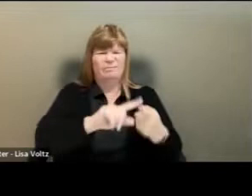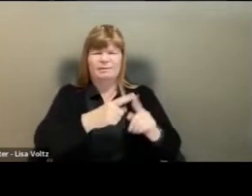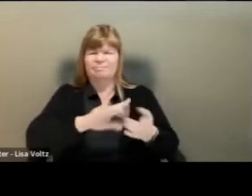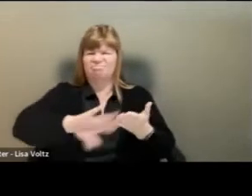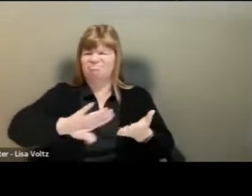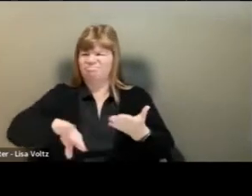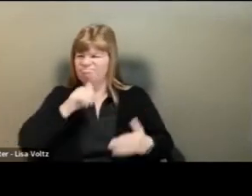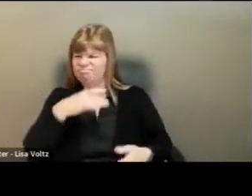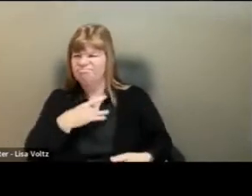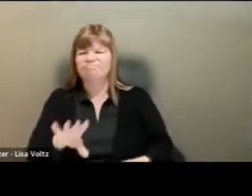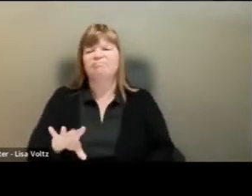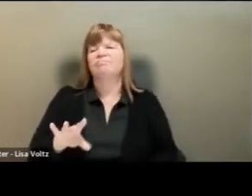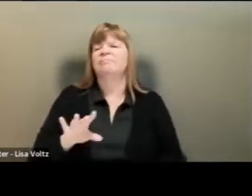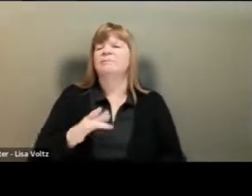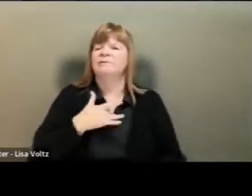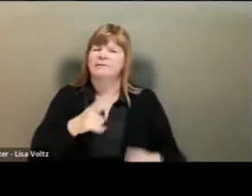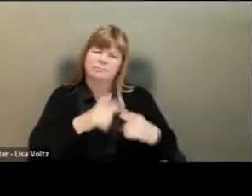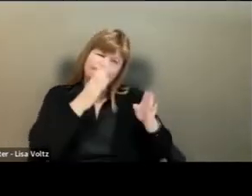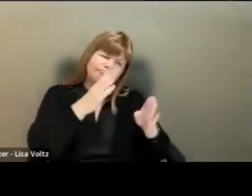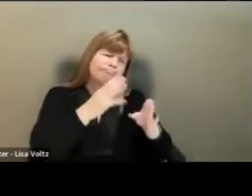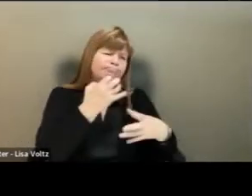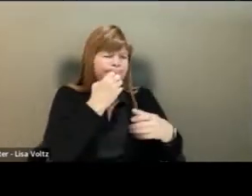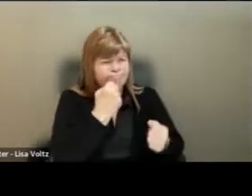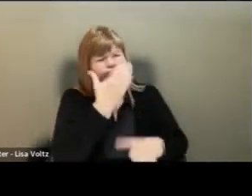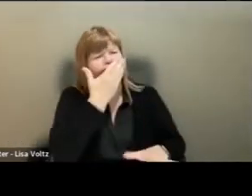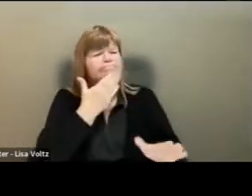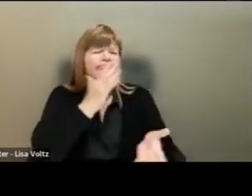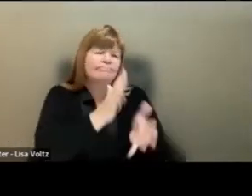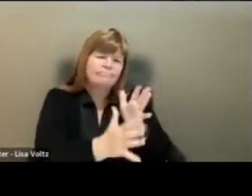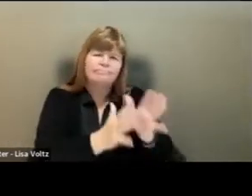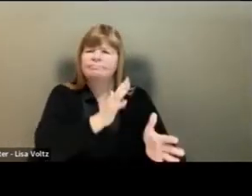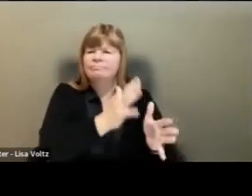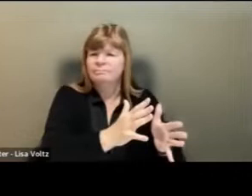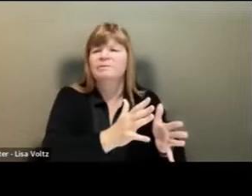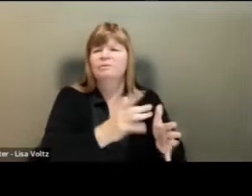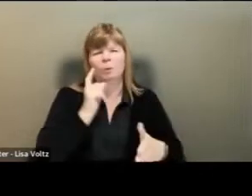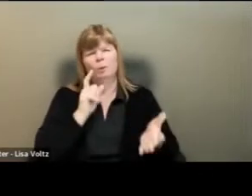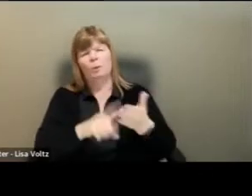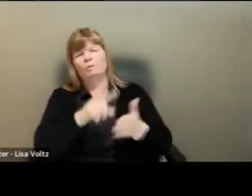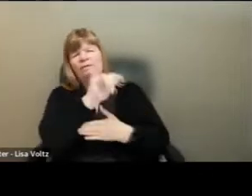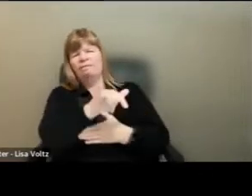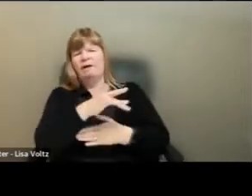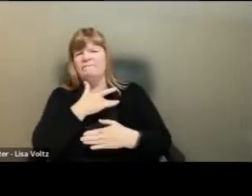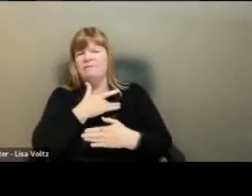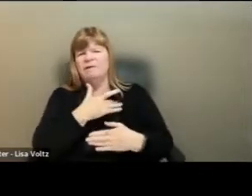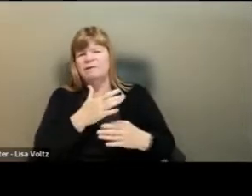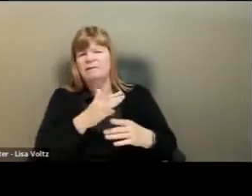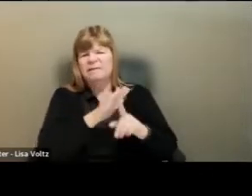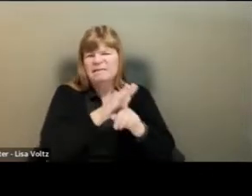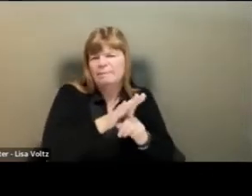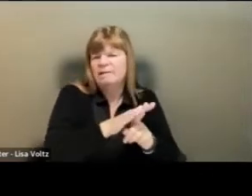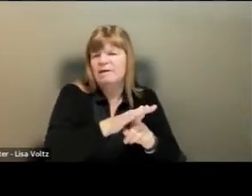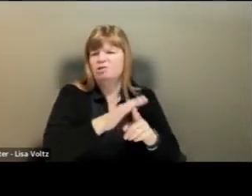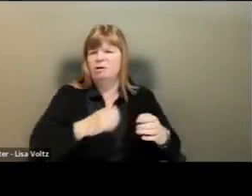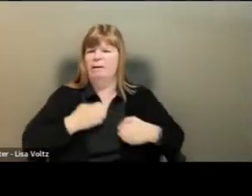and is really often very attentive and caring and sweet. We see some of that intimidation and emotional abuse where you